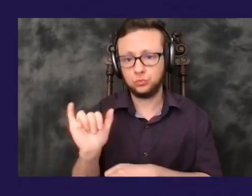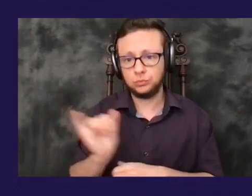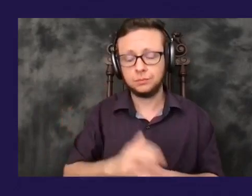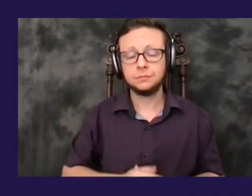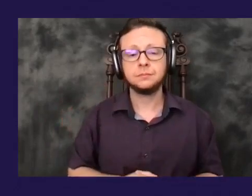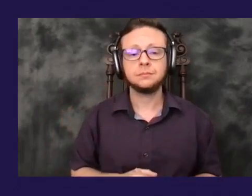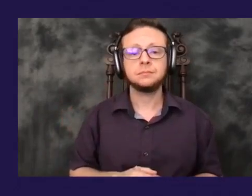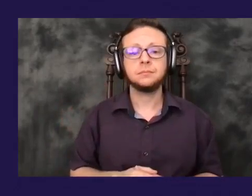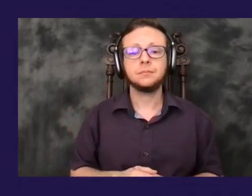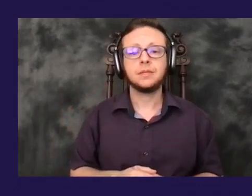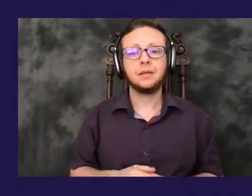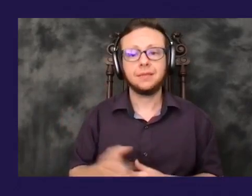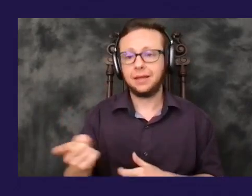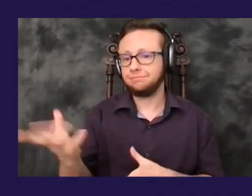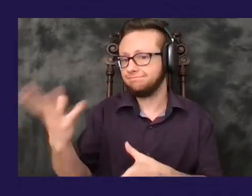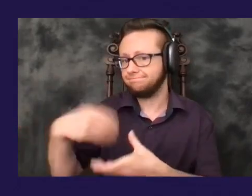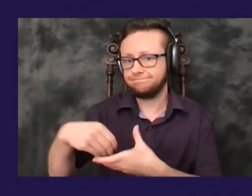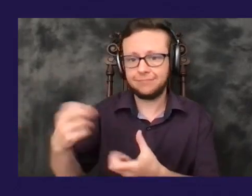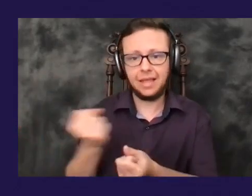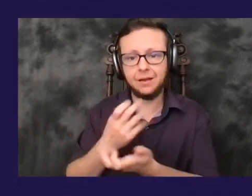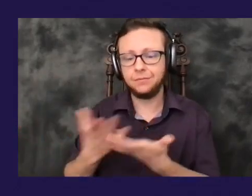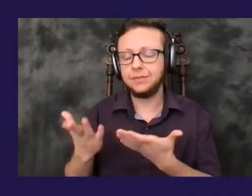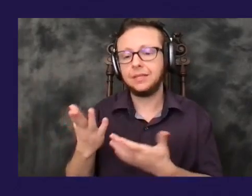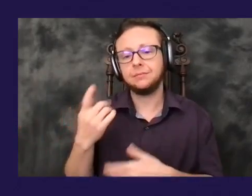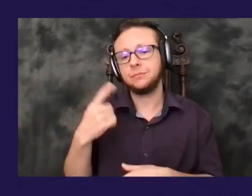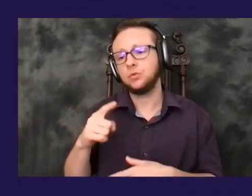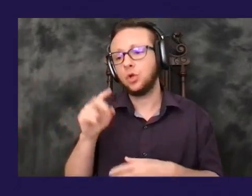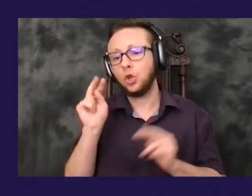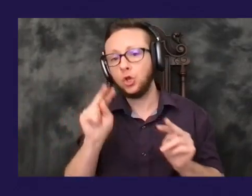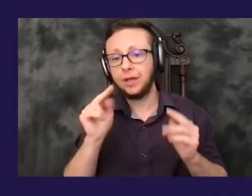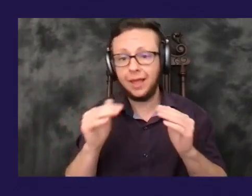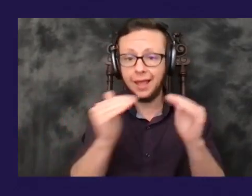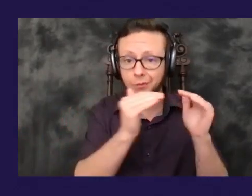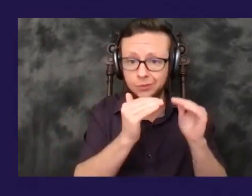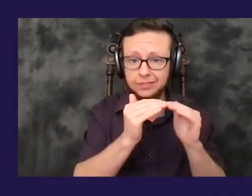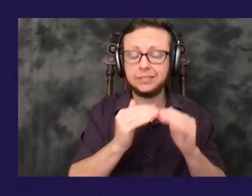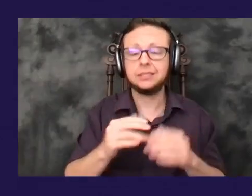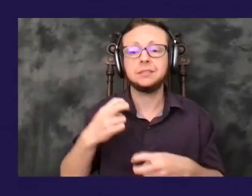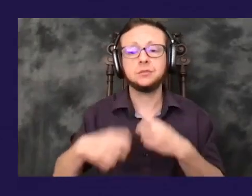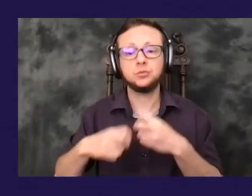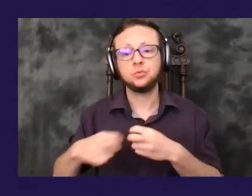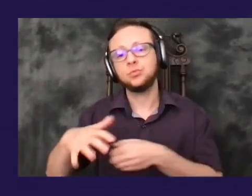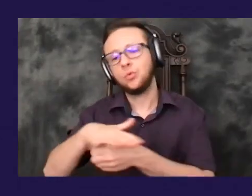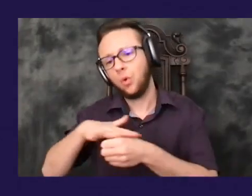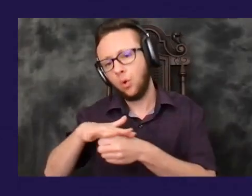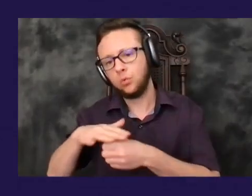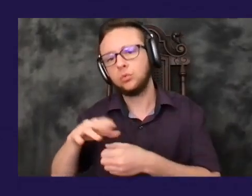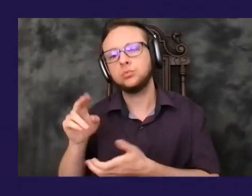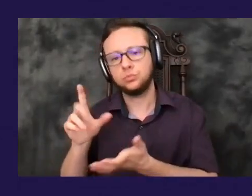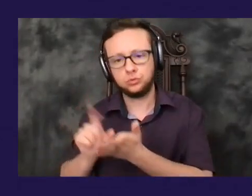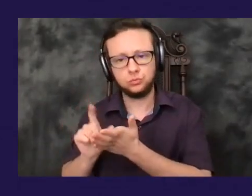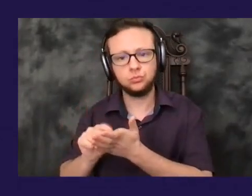contain everything from like looking specifically at equity issues to local news. With over